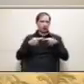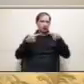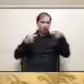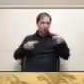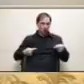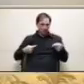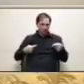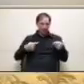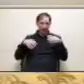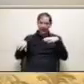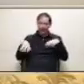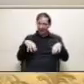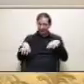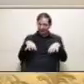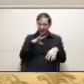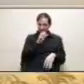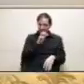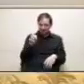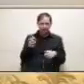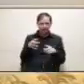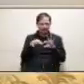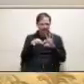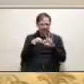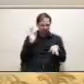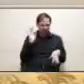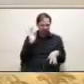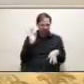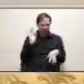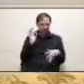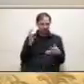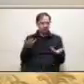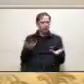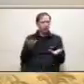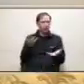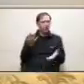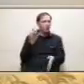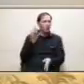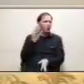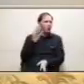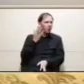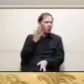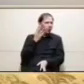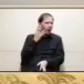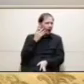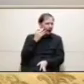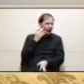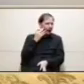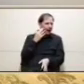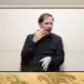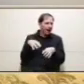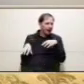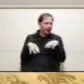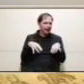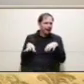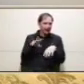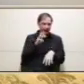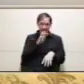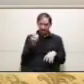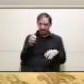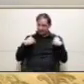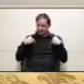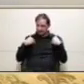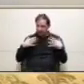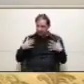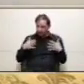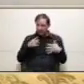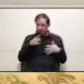of acting of the MM that has ended. I want to know then, when did the acting MM act, and then